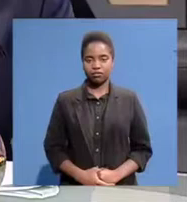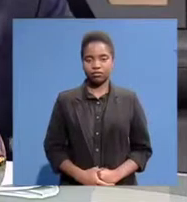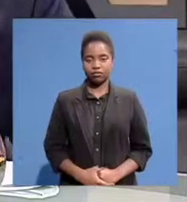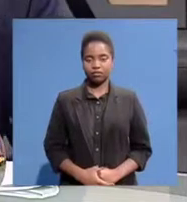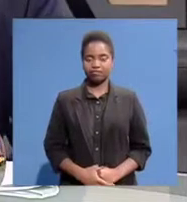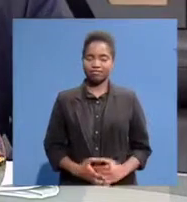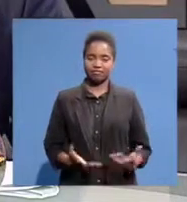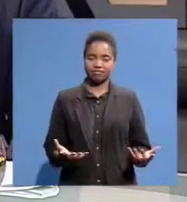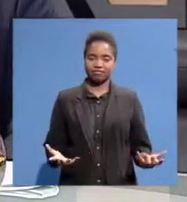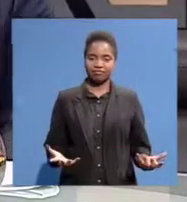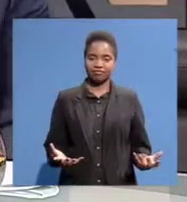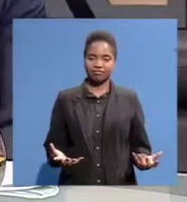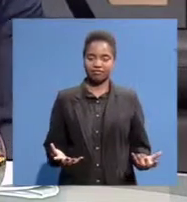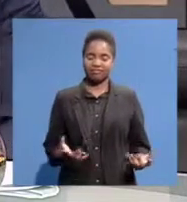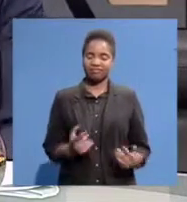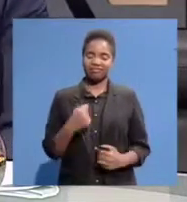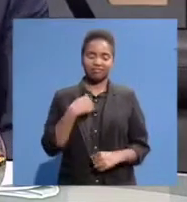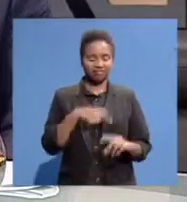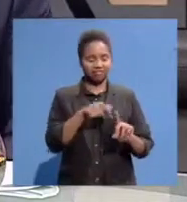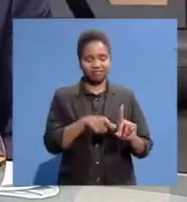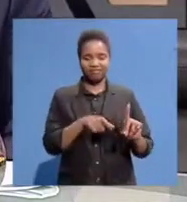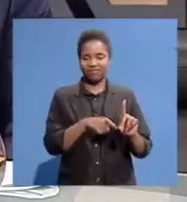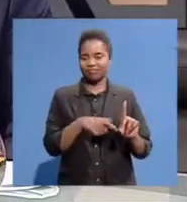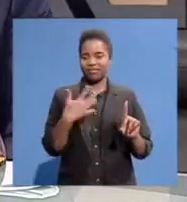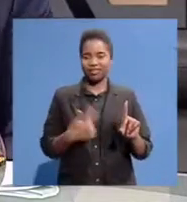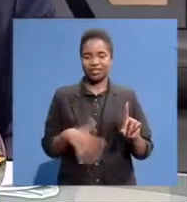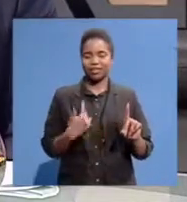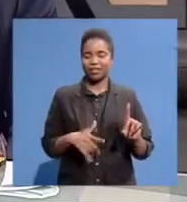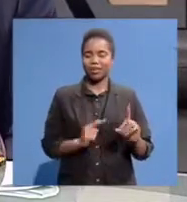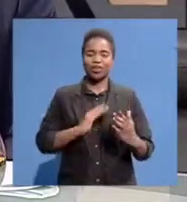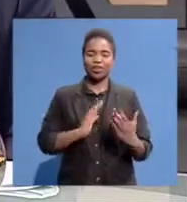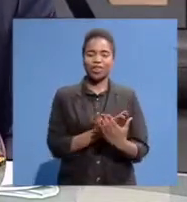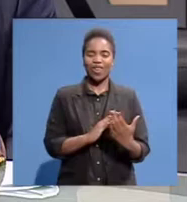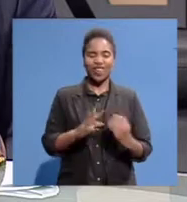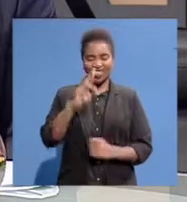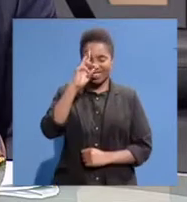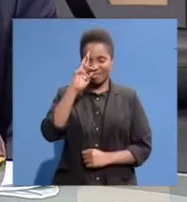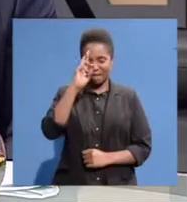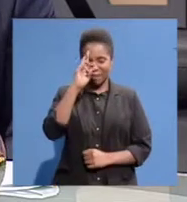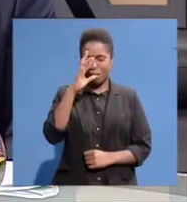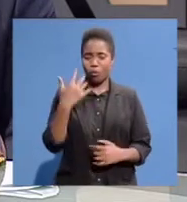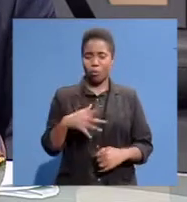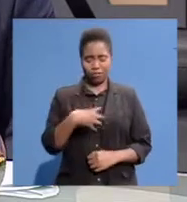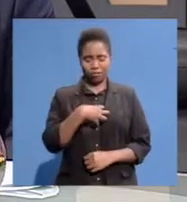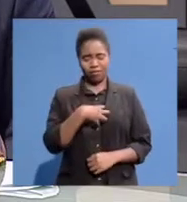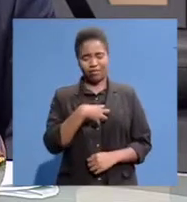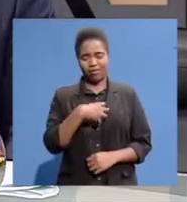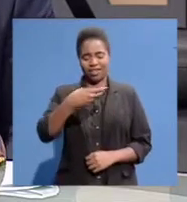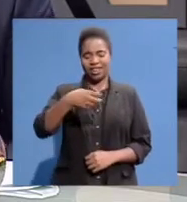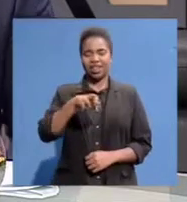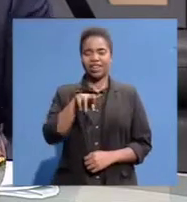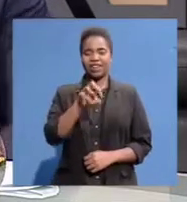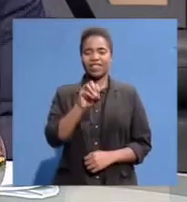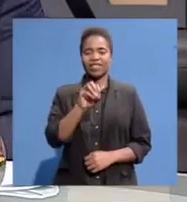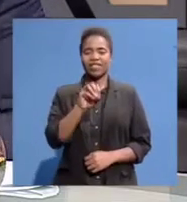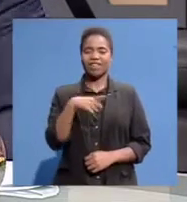better word could come through. Tsapotsola Sankomota sayikhumbula-ke amaqhawethu omculo ibeka kamnandi-ke ingoma. You're waiting